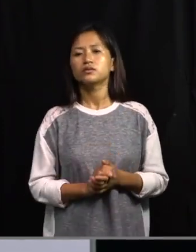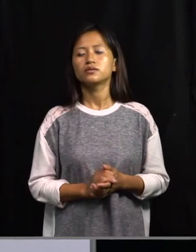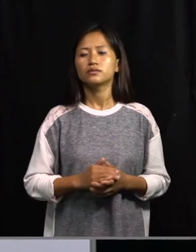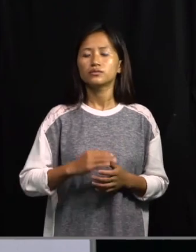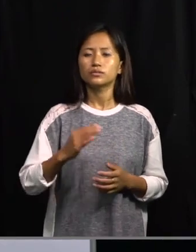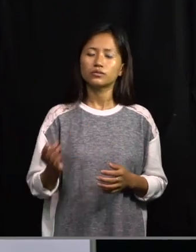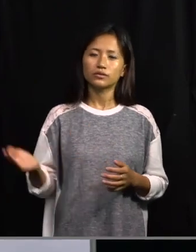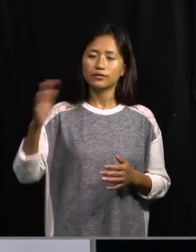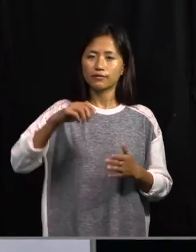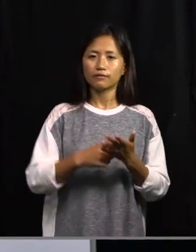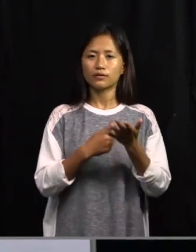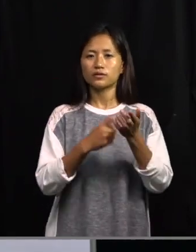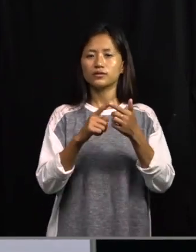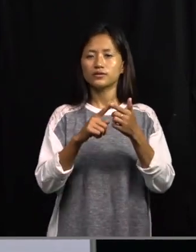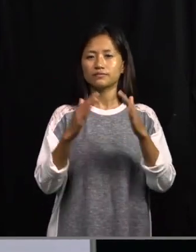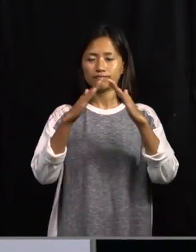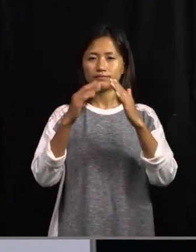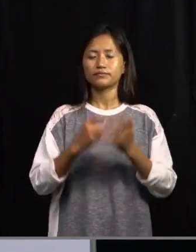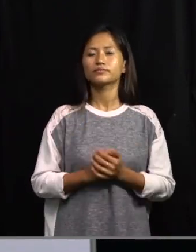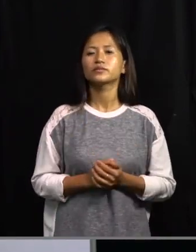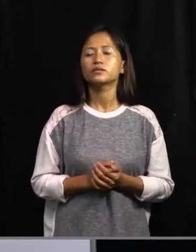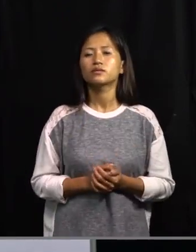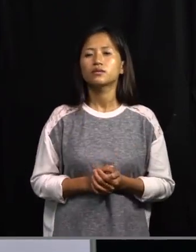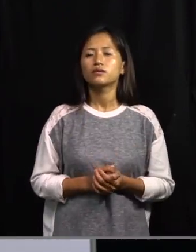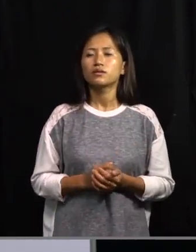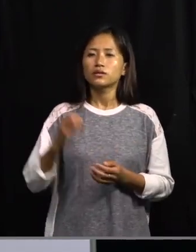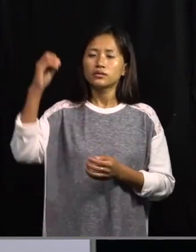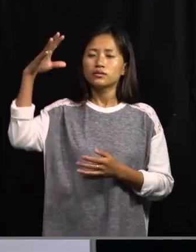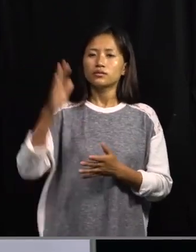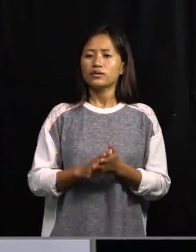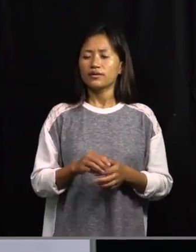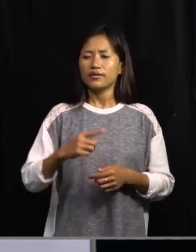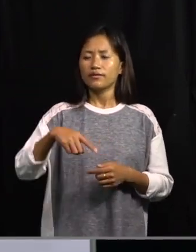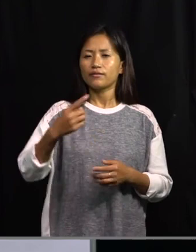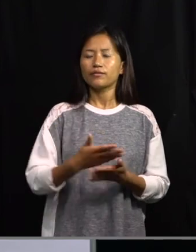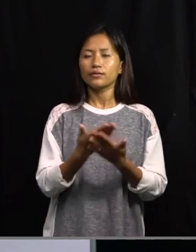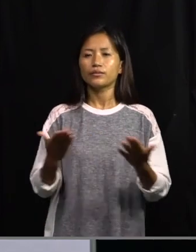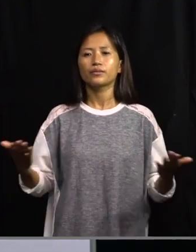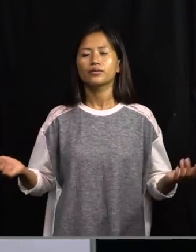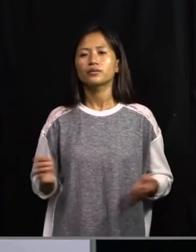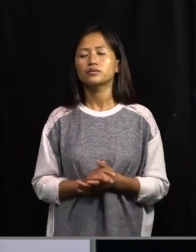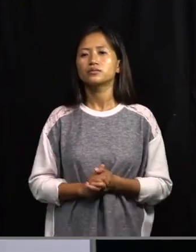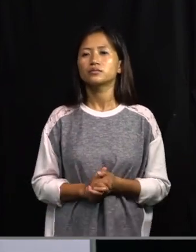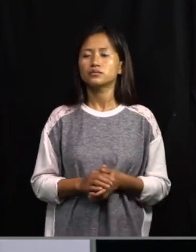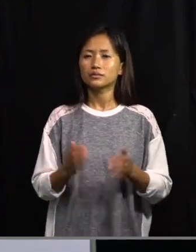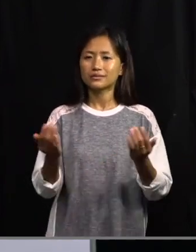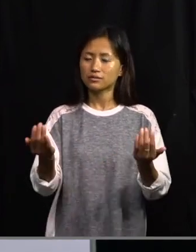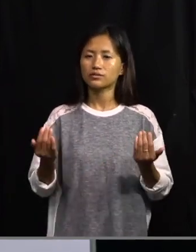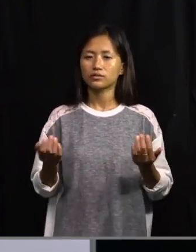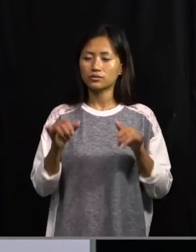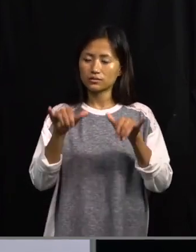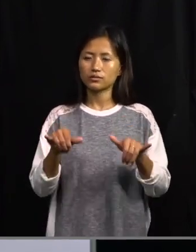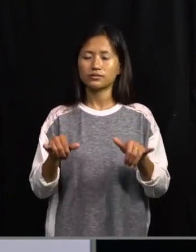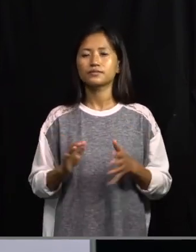rent or not. There was no light, there was no street light. Street light has been placed everywhere. Now it's safer to stay in that vicinity. And